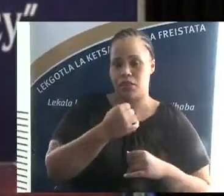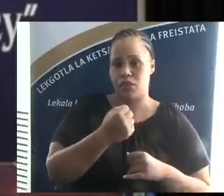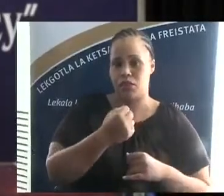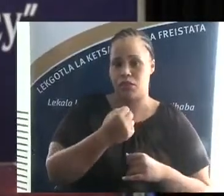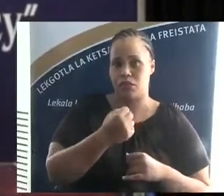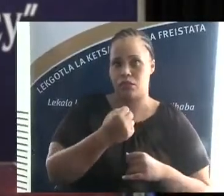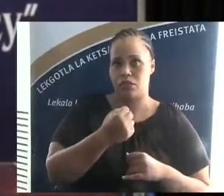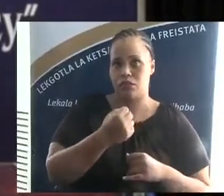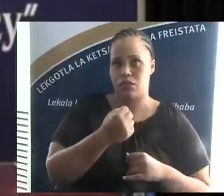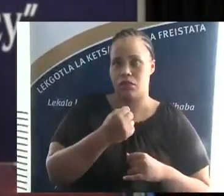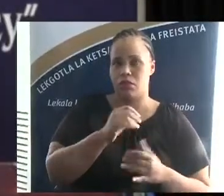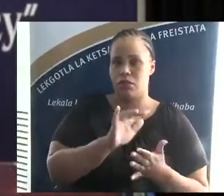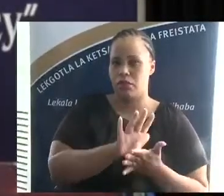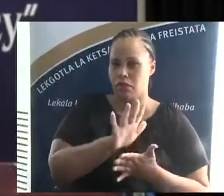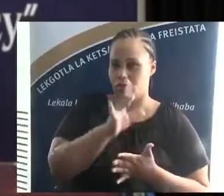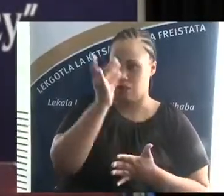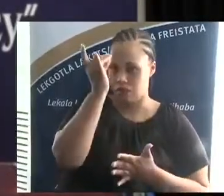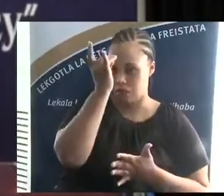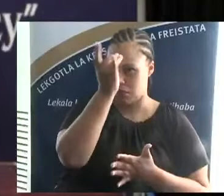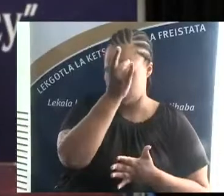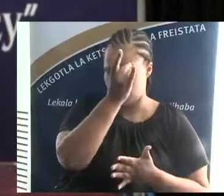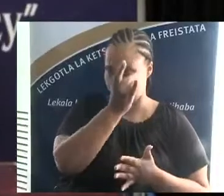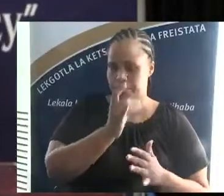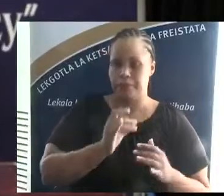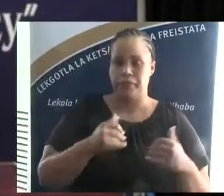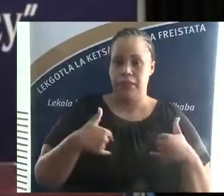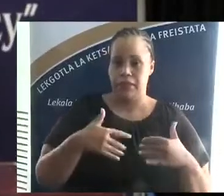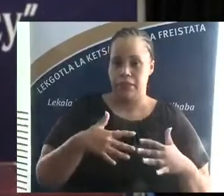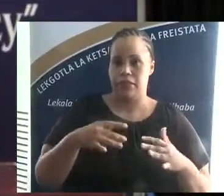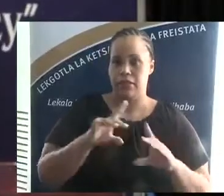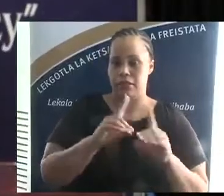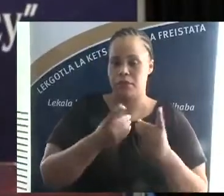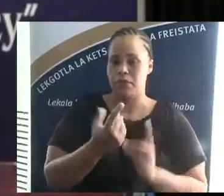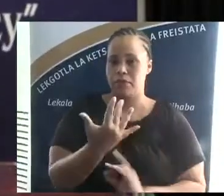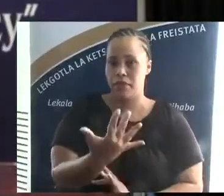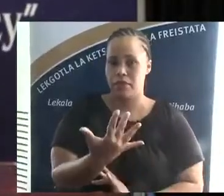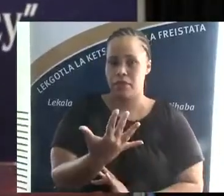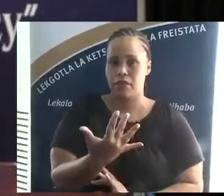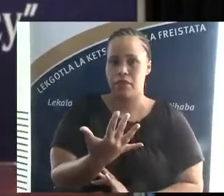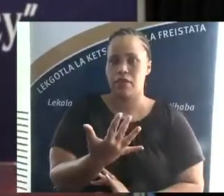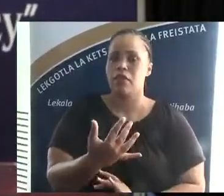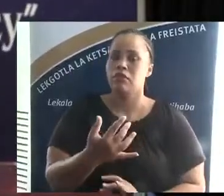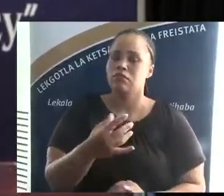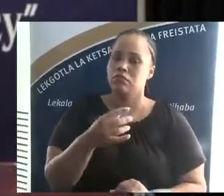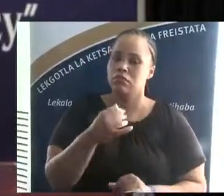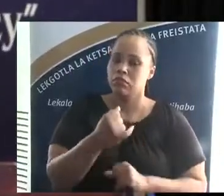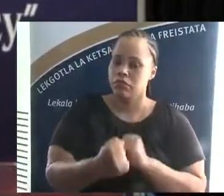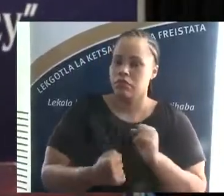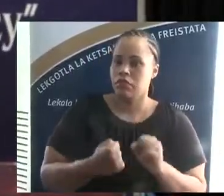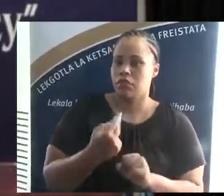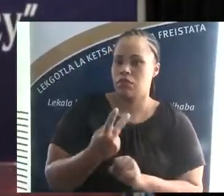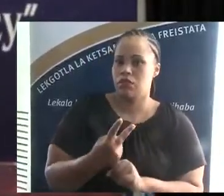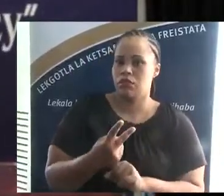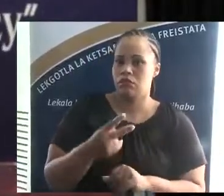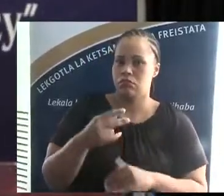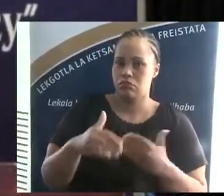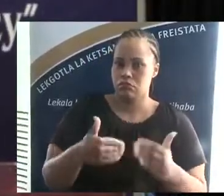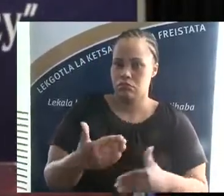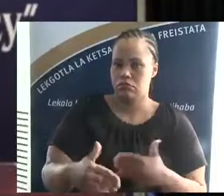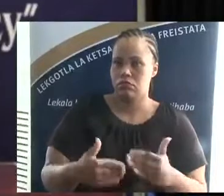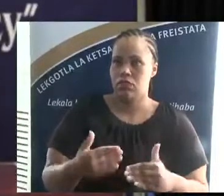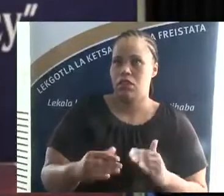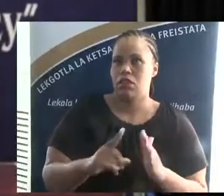five departments. One entity, and this continued for two years until the 12th of March